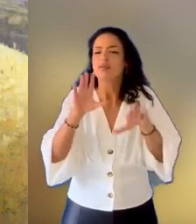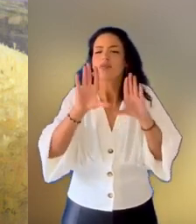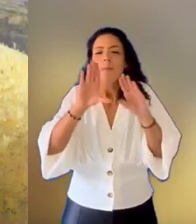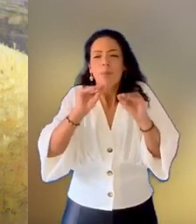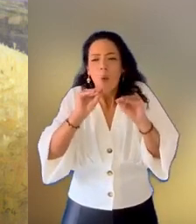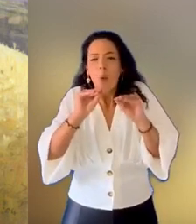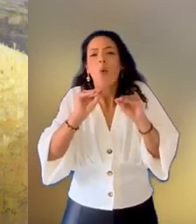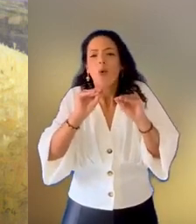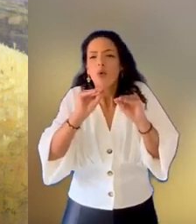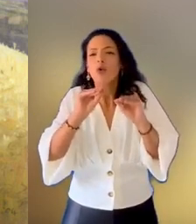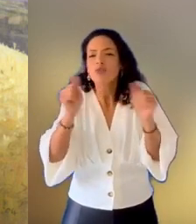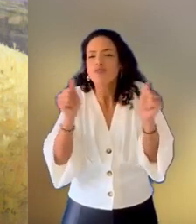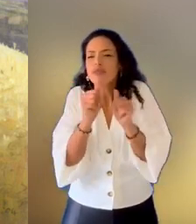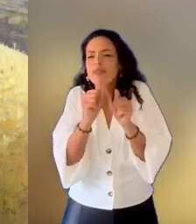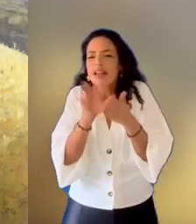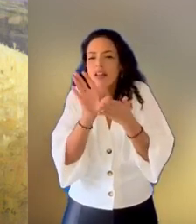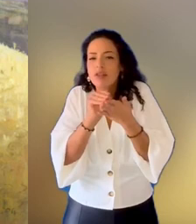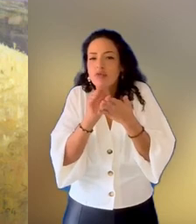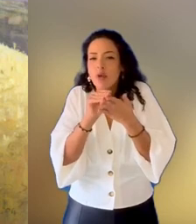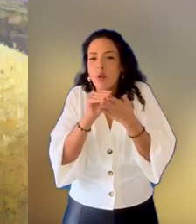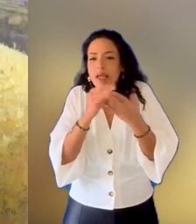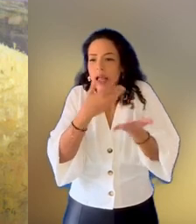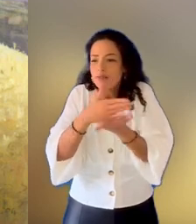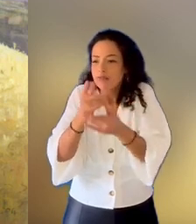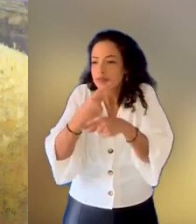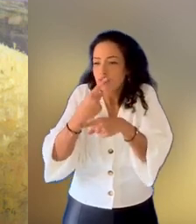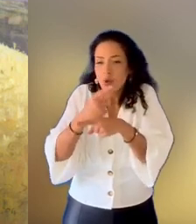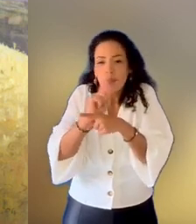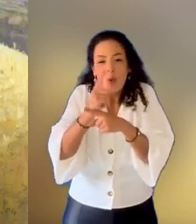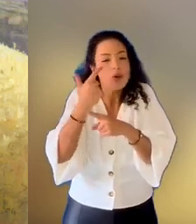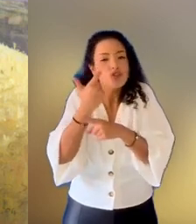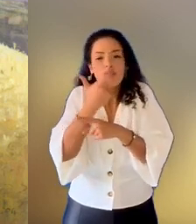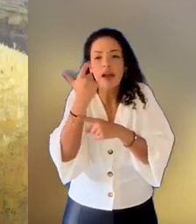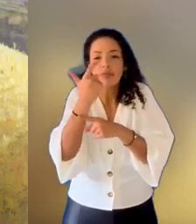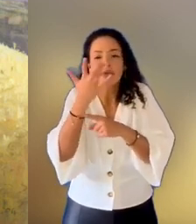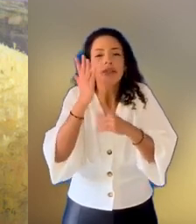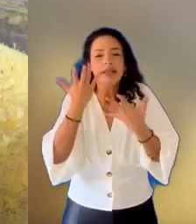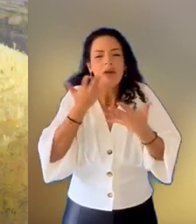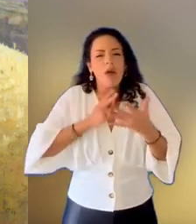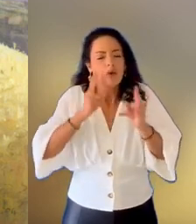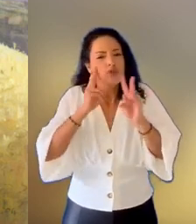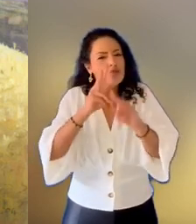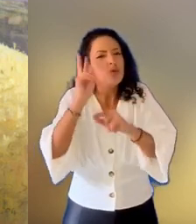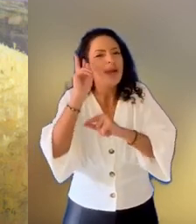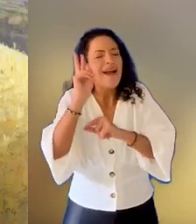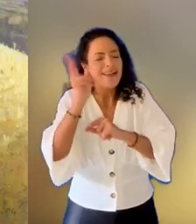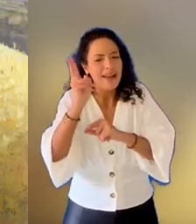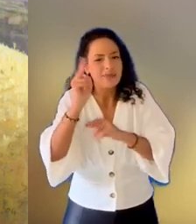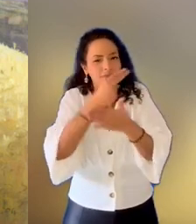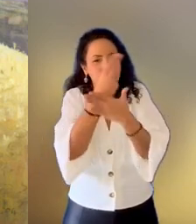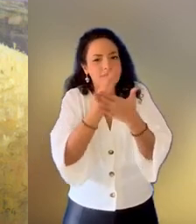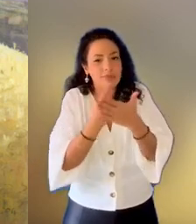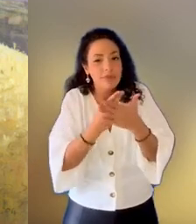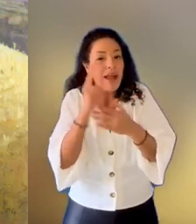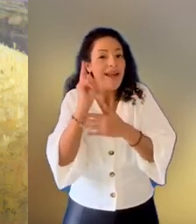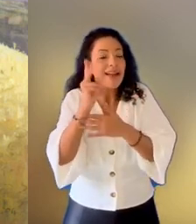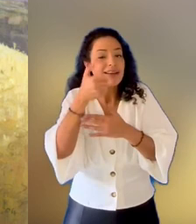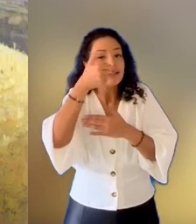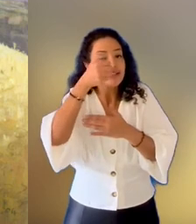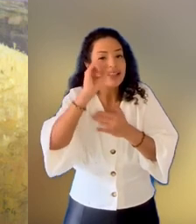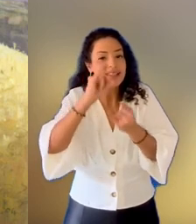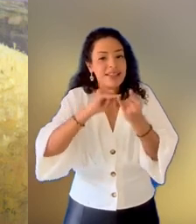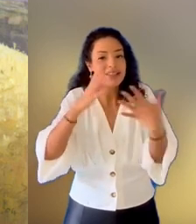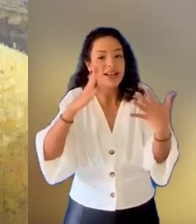and to exchange your findings before moving on to the next part. Now I want you to look again at the illustration, and you have another 60 seconds